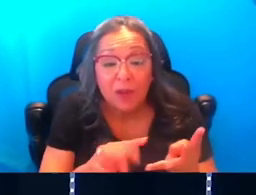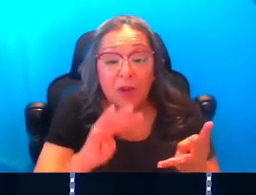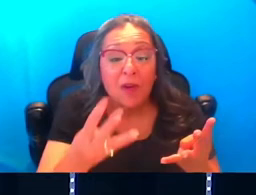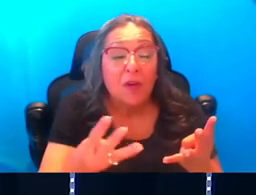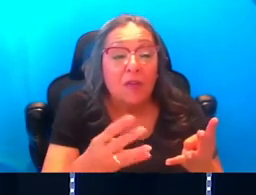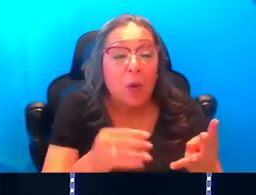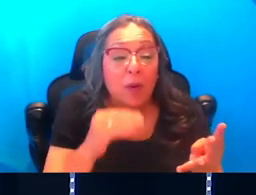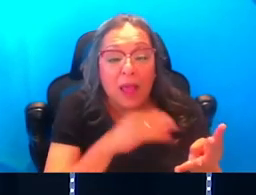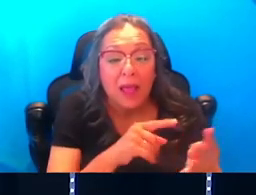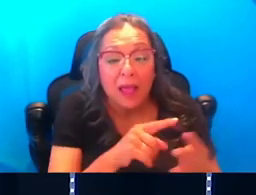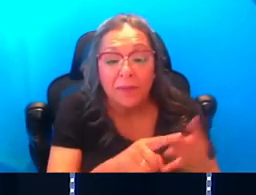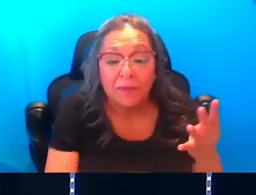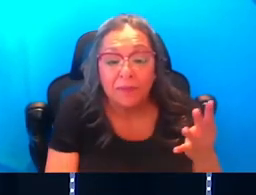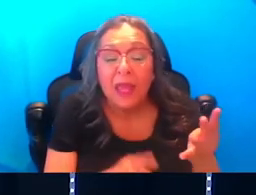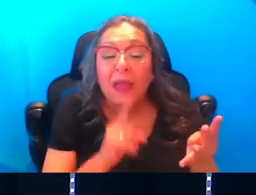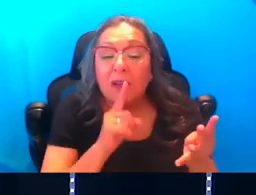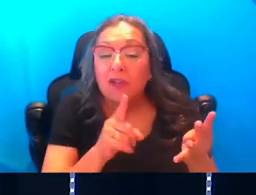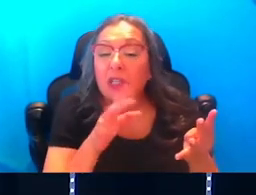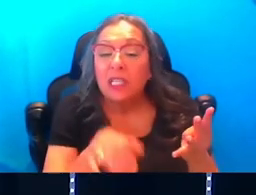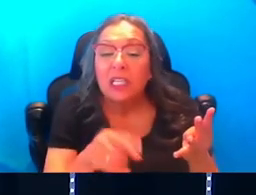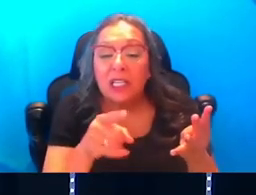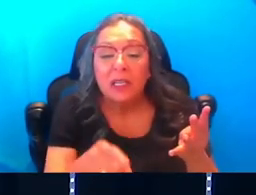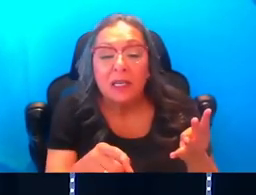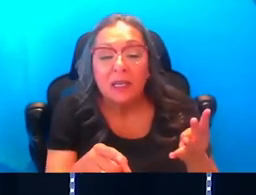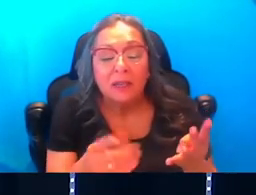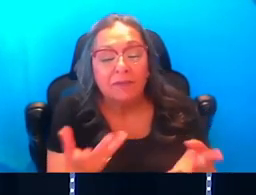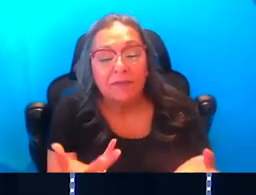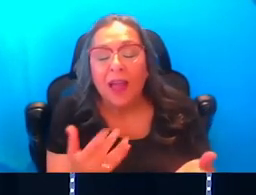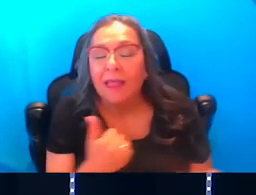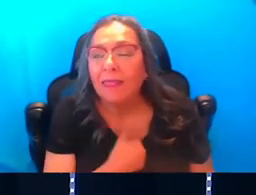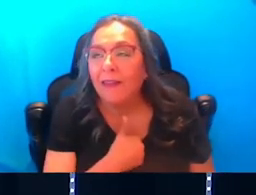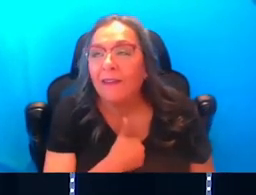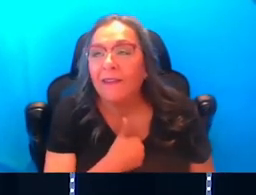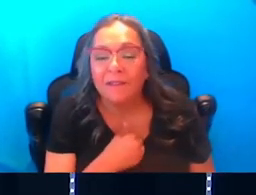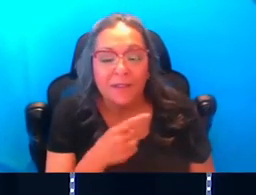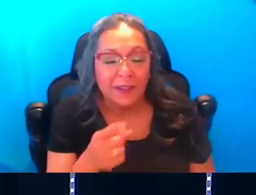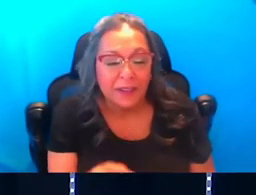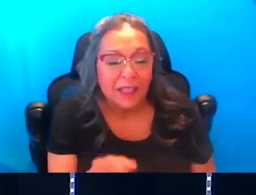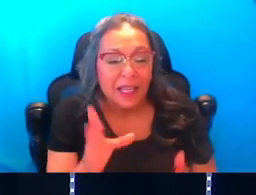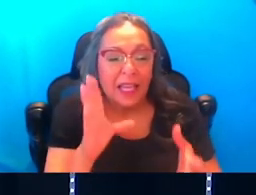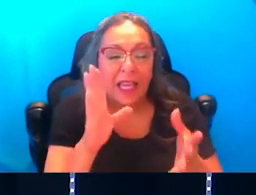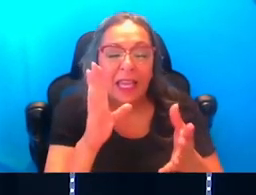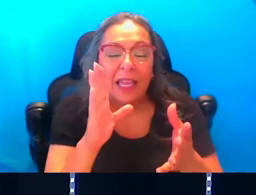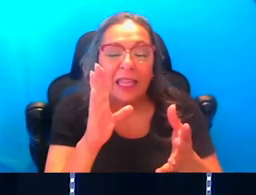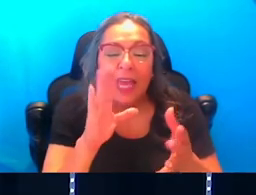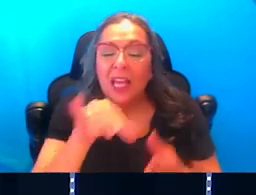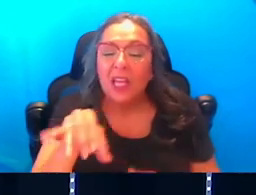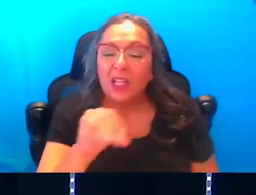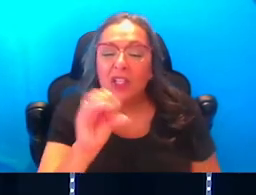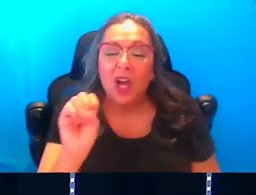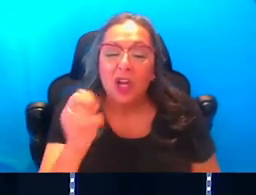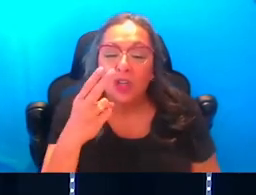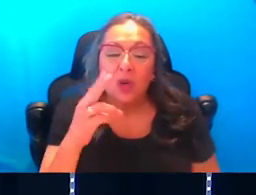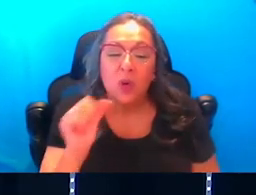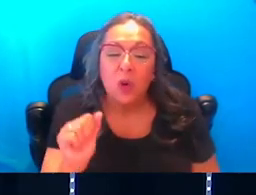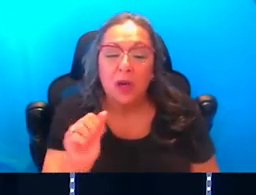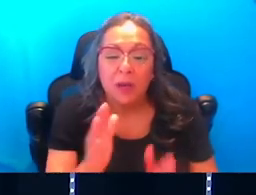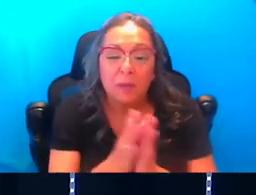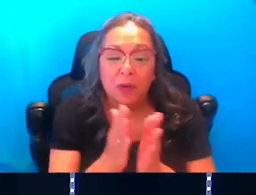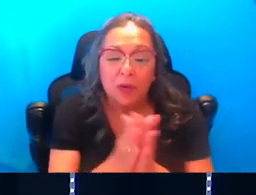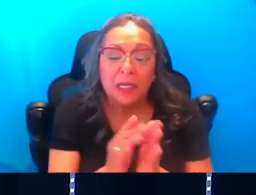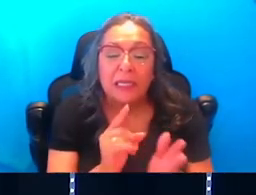Verse 6, actually, she had taken them up. Now, I love that the narrator of the book of Joshua jumps in here and says,